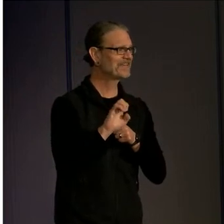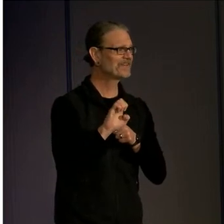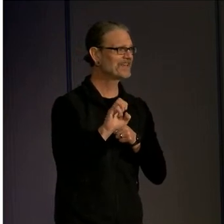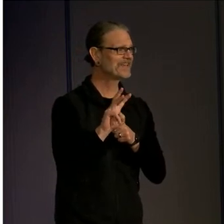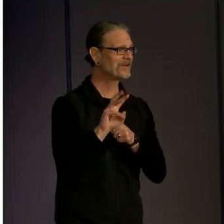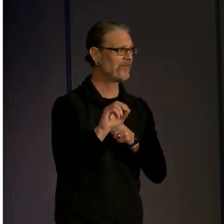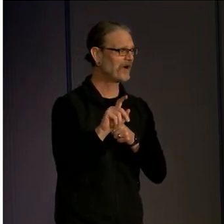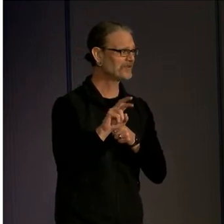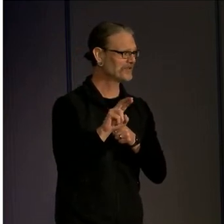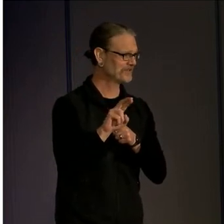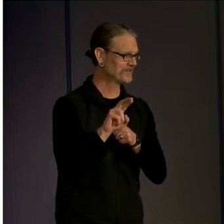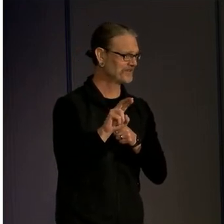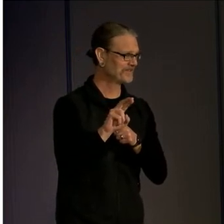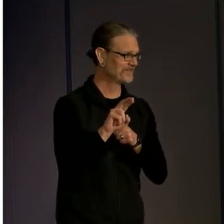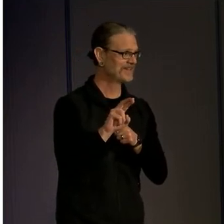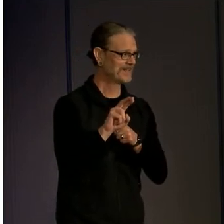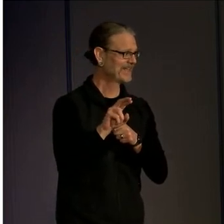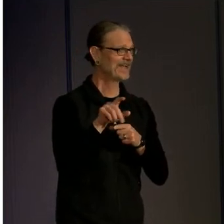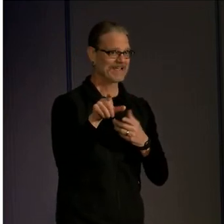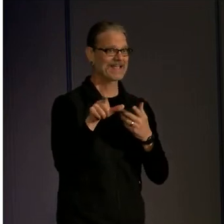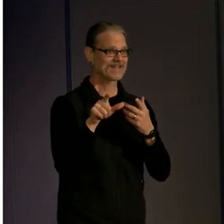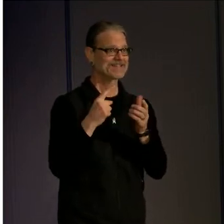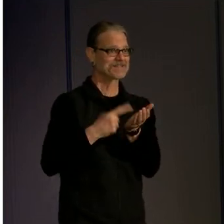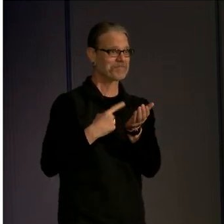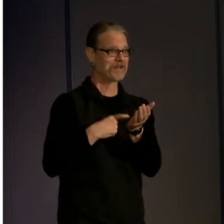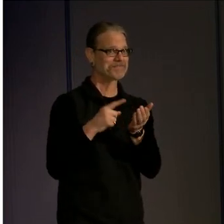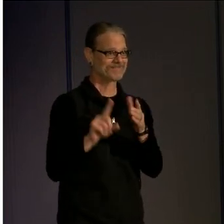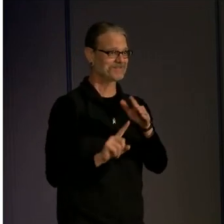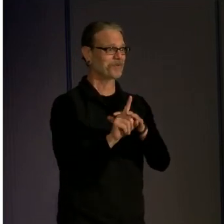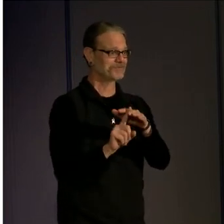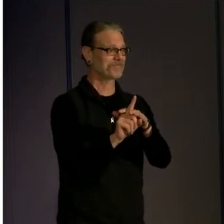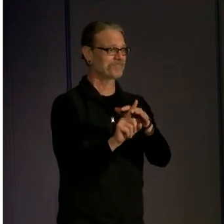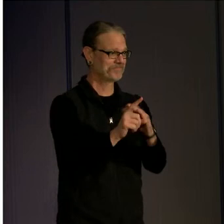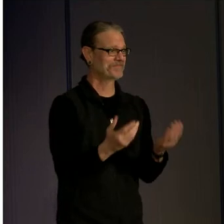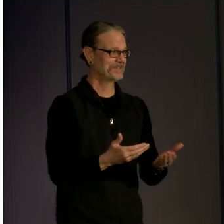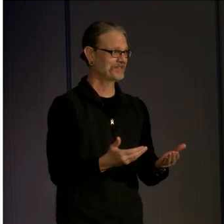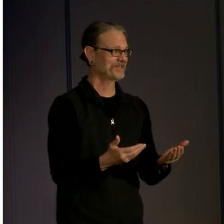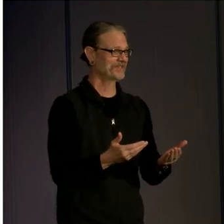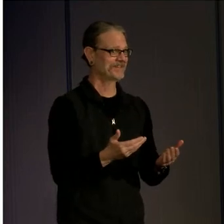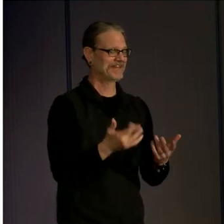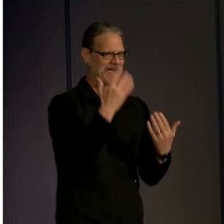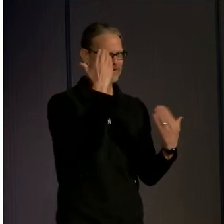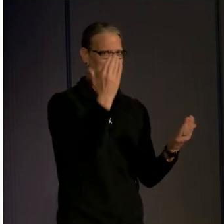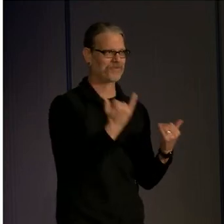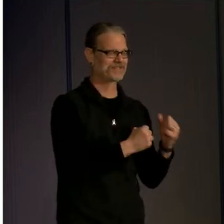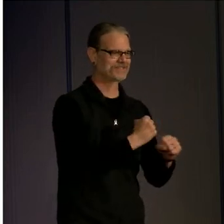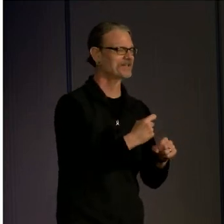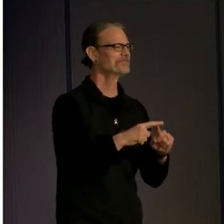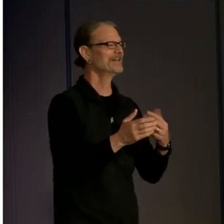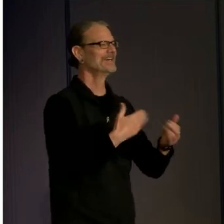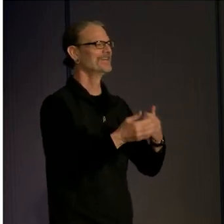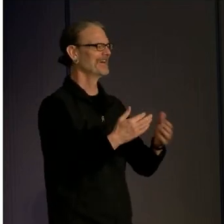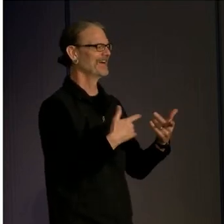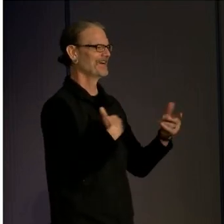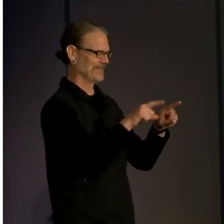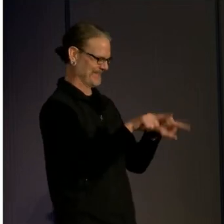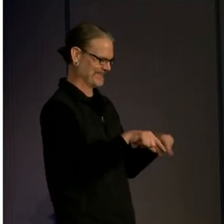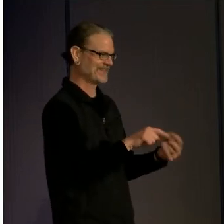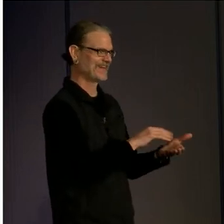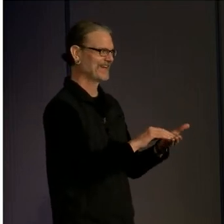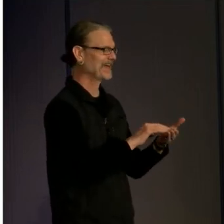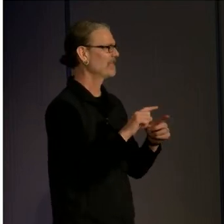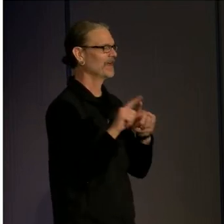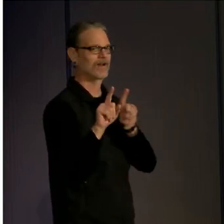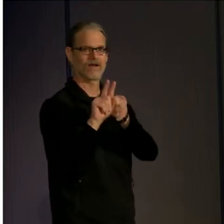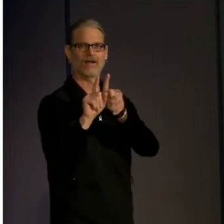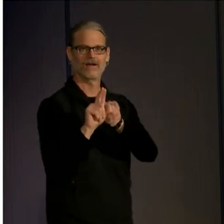appearances, by the way. I'm not sure if he's gonna be here this year. But so you get a little bit of Braille display and you get a brush with celebrity,